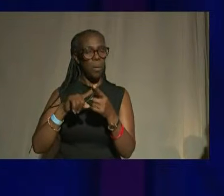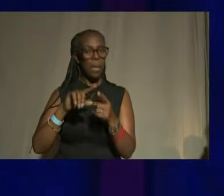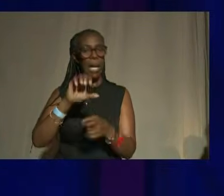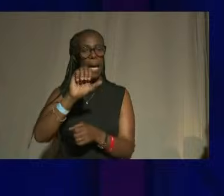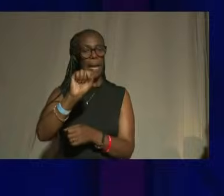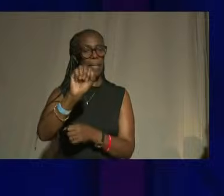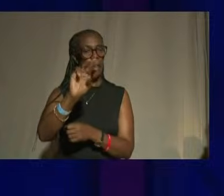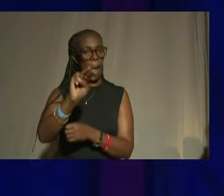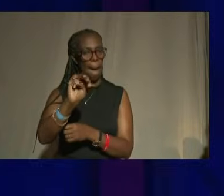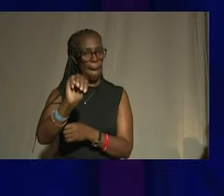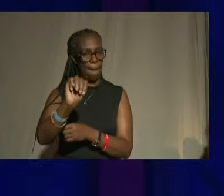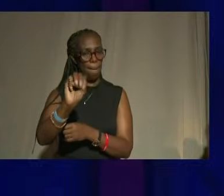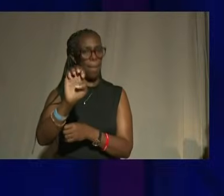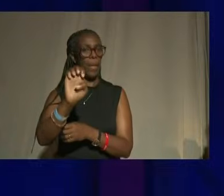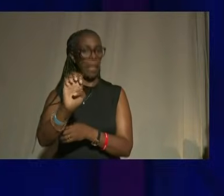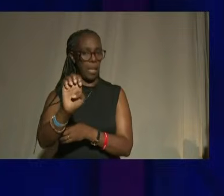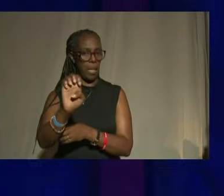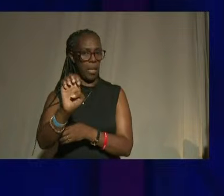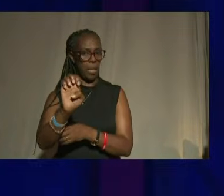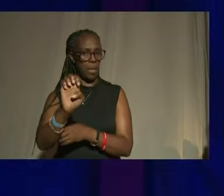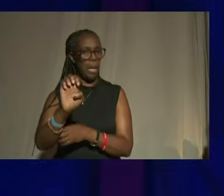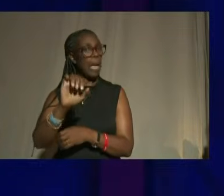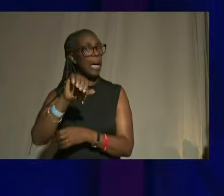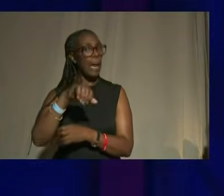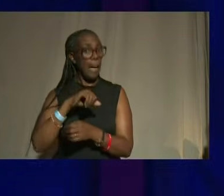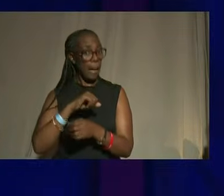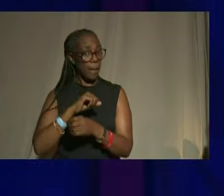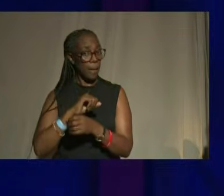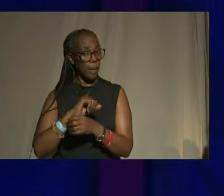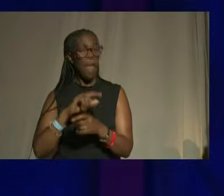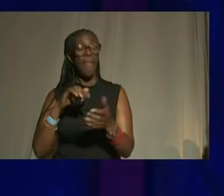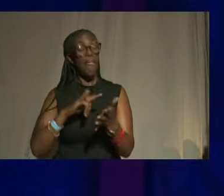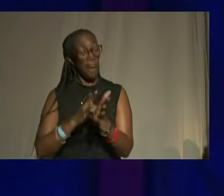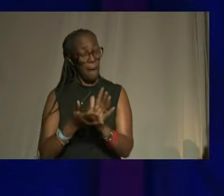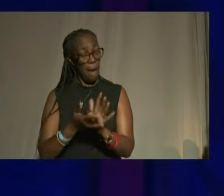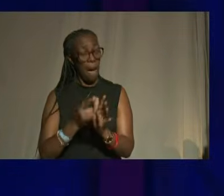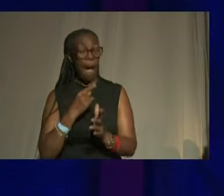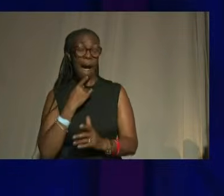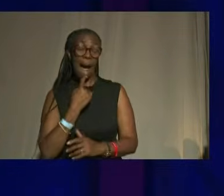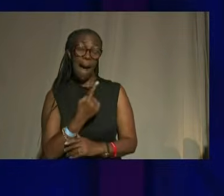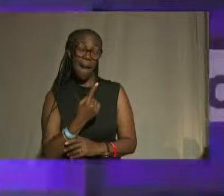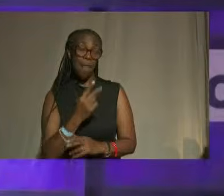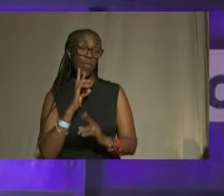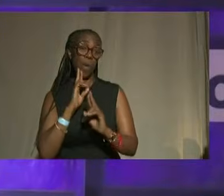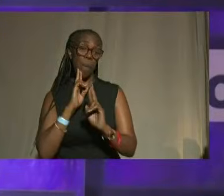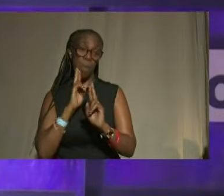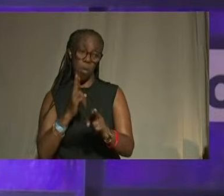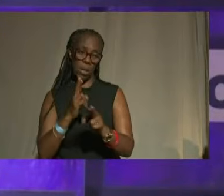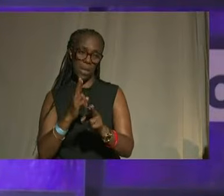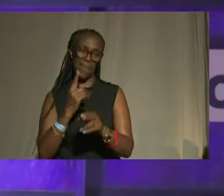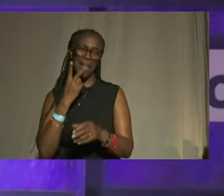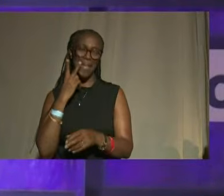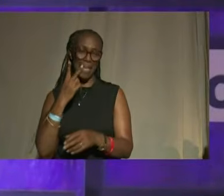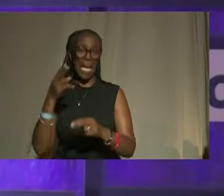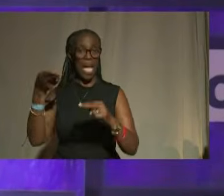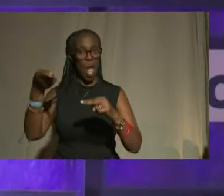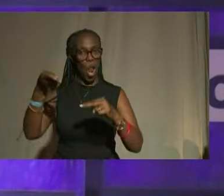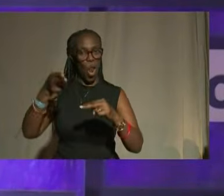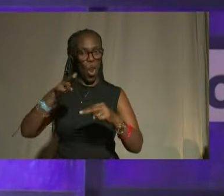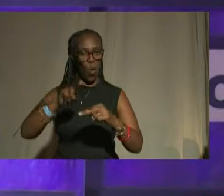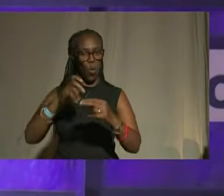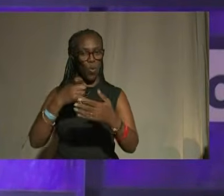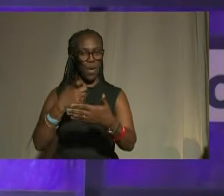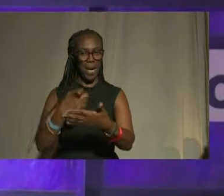that they are seeing lower rates in the marketplace from banks. As the Bank of Jamaica